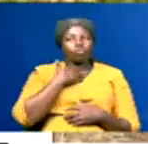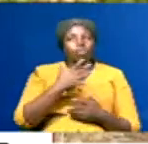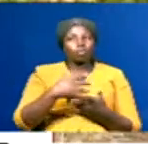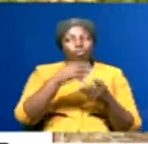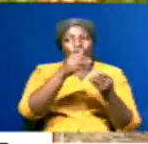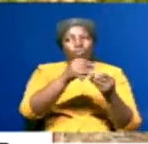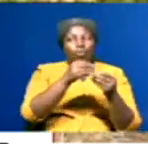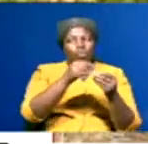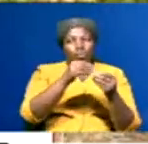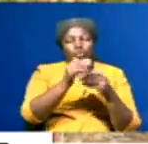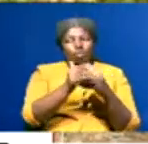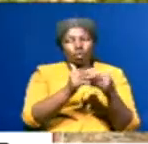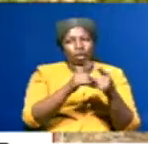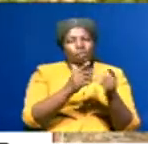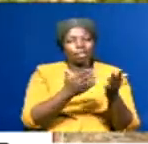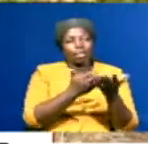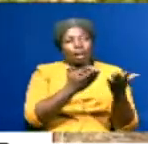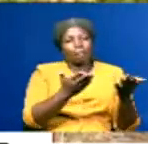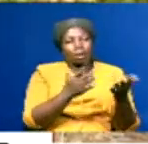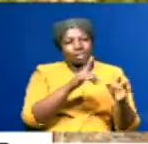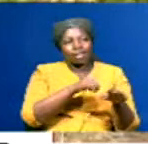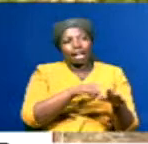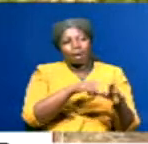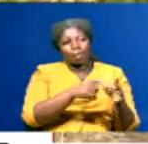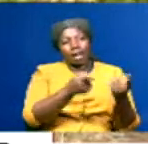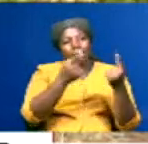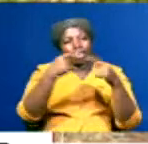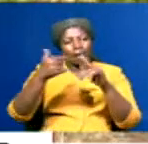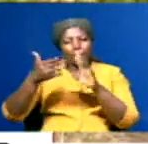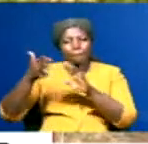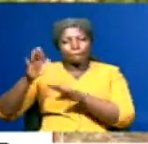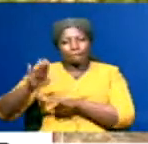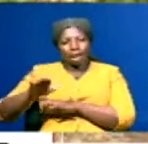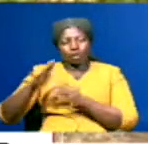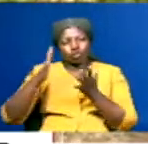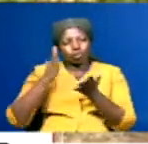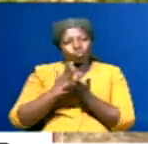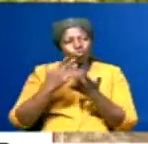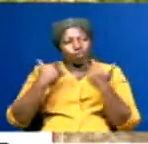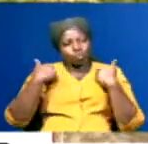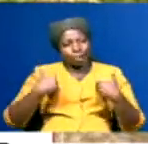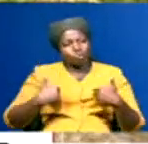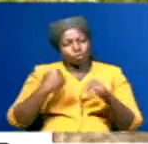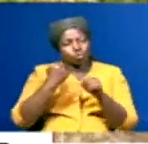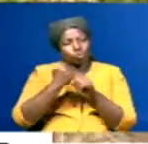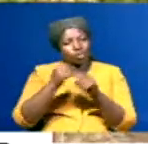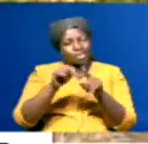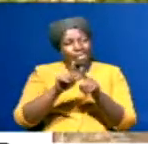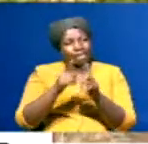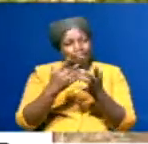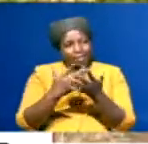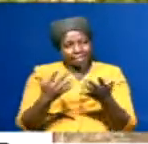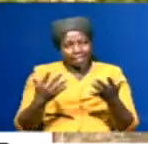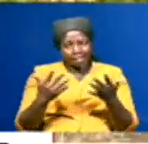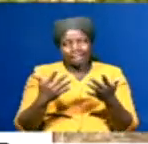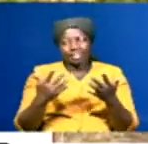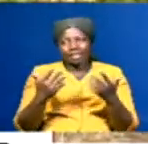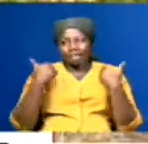them. And when I came back, although I was doing the same thing, I found